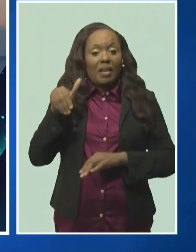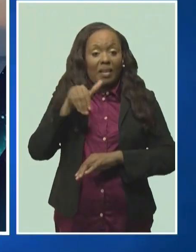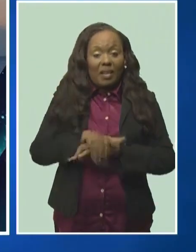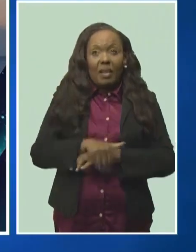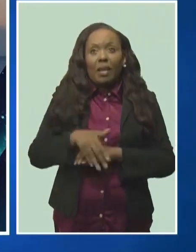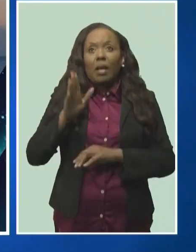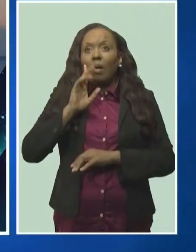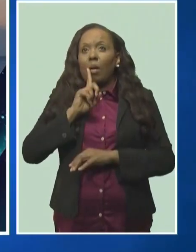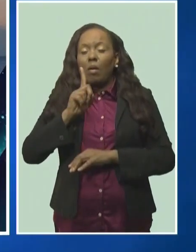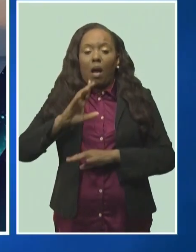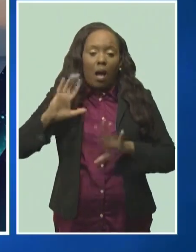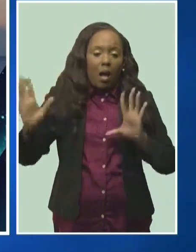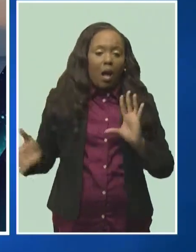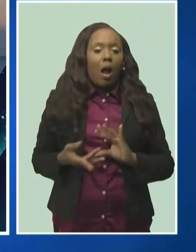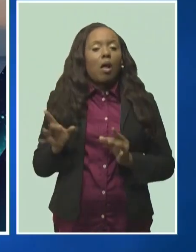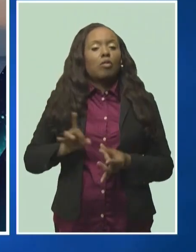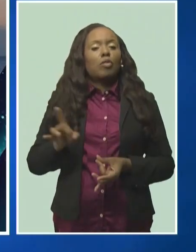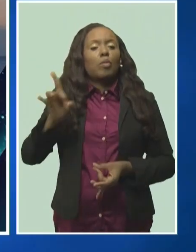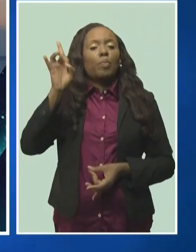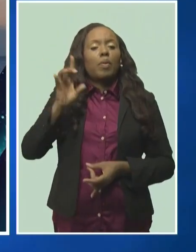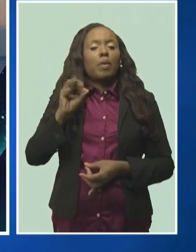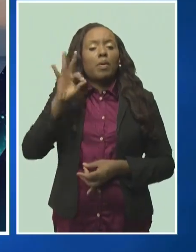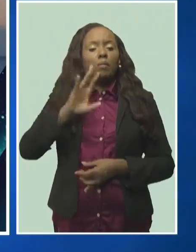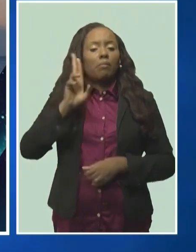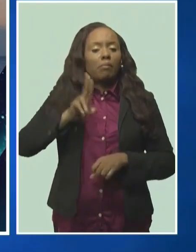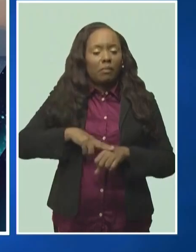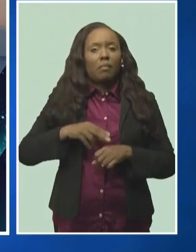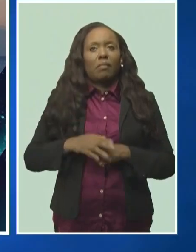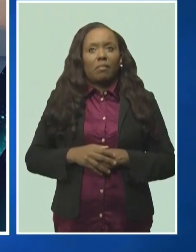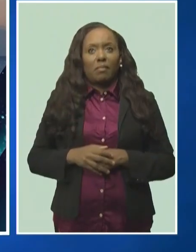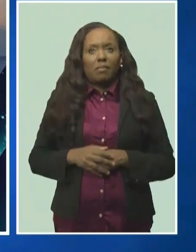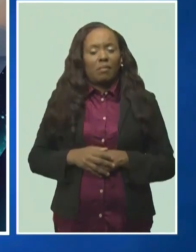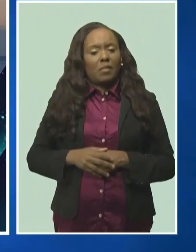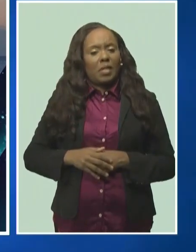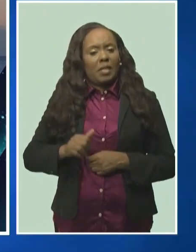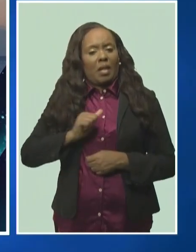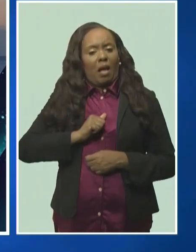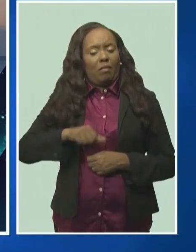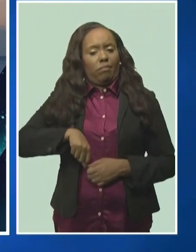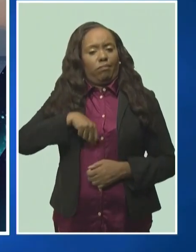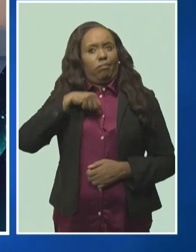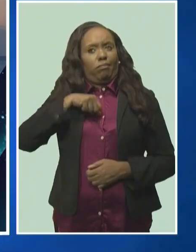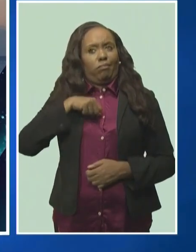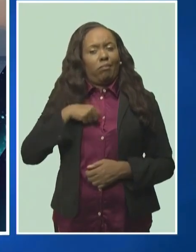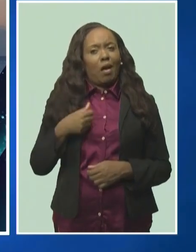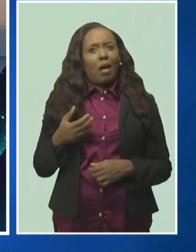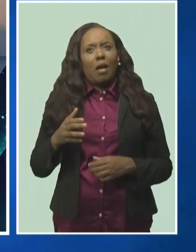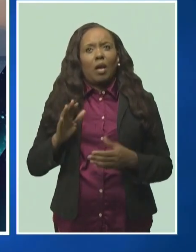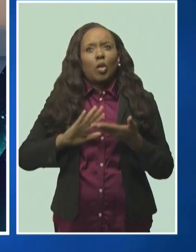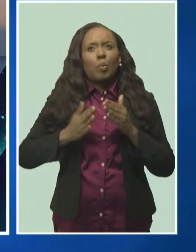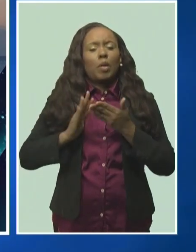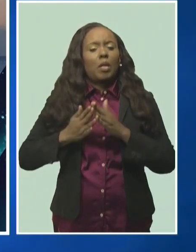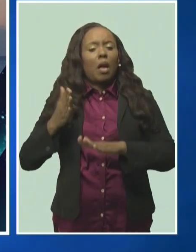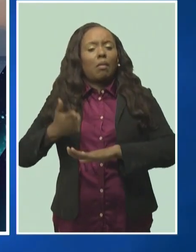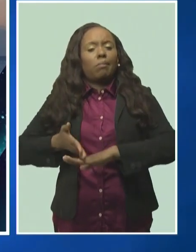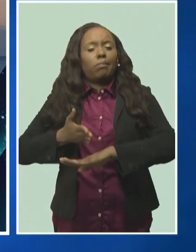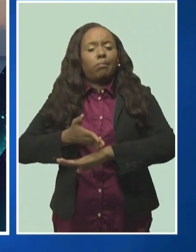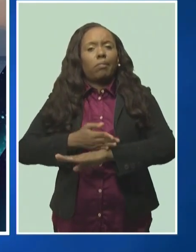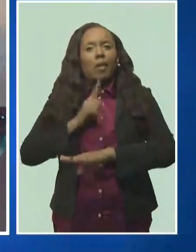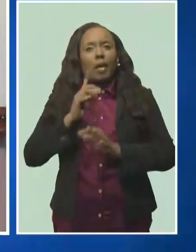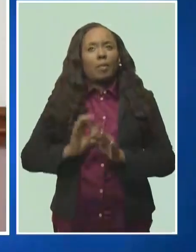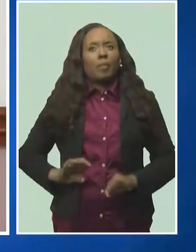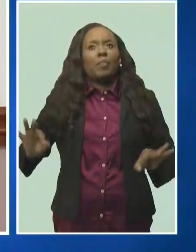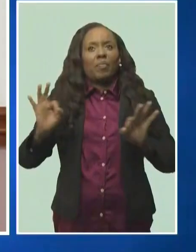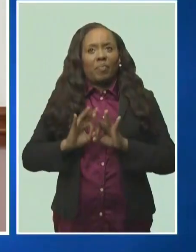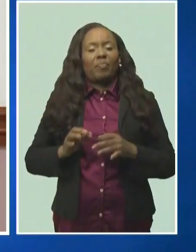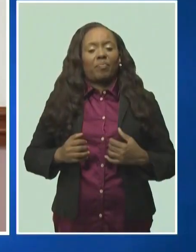for the Spirit of the Nation show this year. She said building self-esteem and building communities are at the core of the expression. The